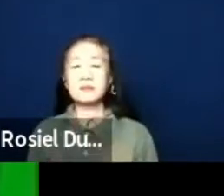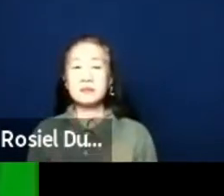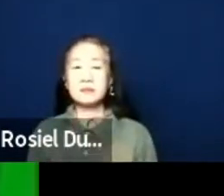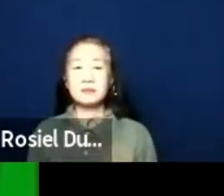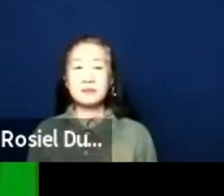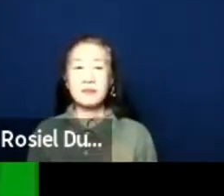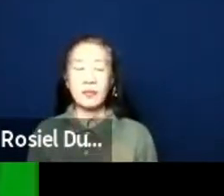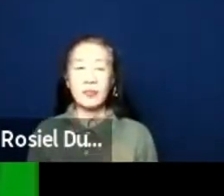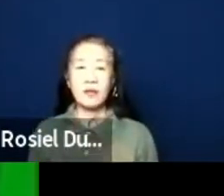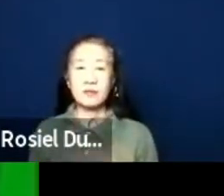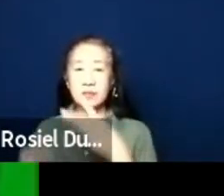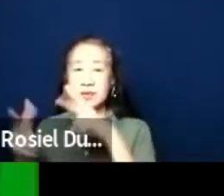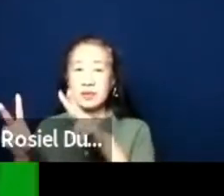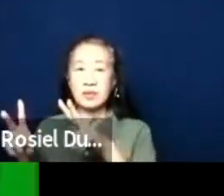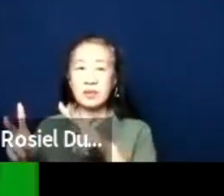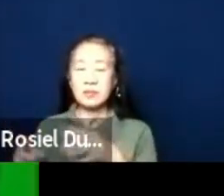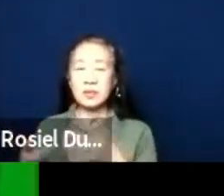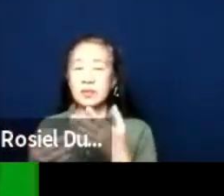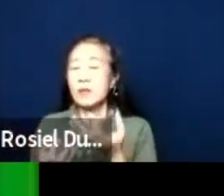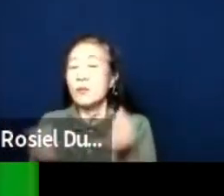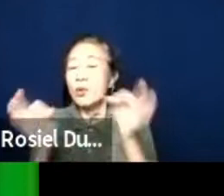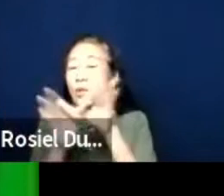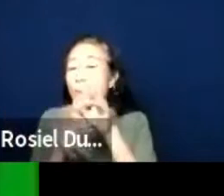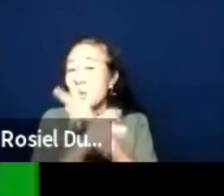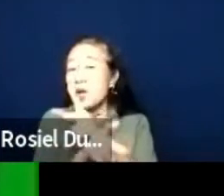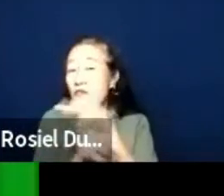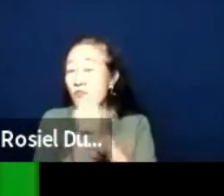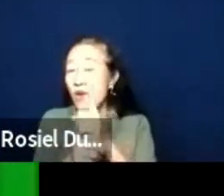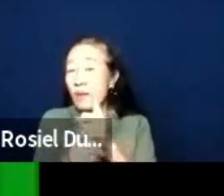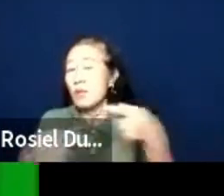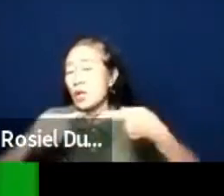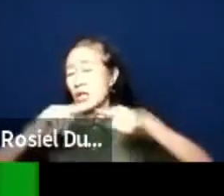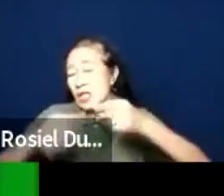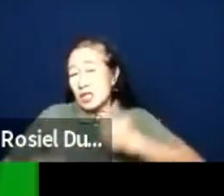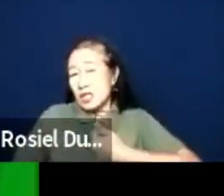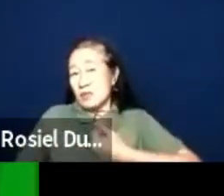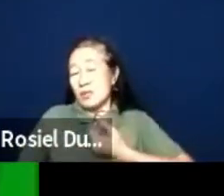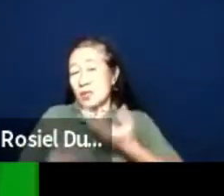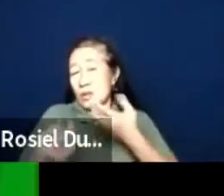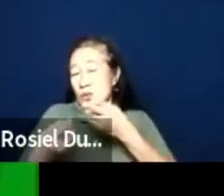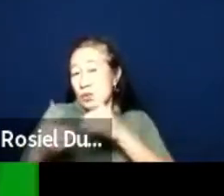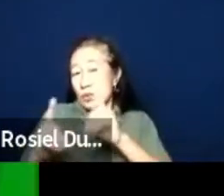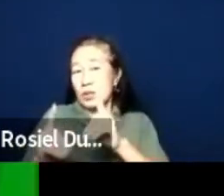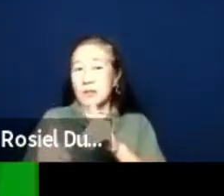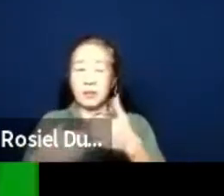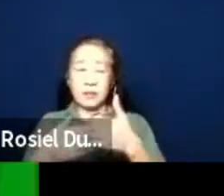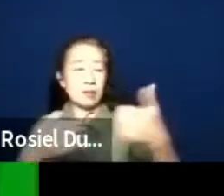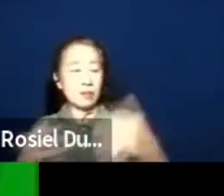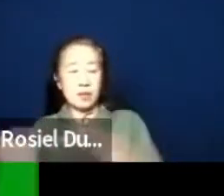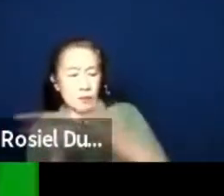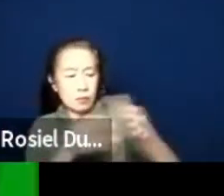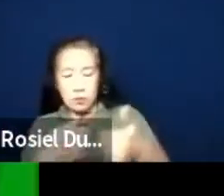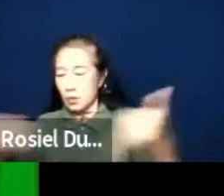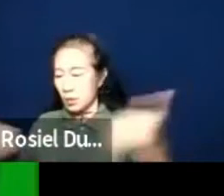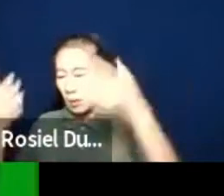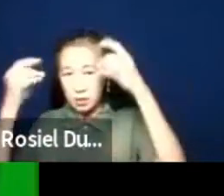If you suspect someone is having a seizure, it's important to protect them from harming themselves during the fit. Clear away any potential dangerous